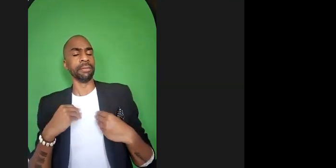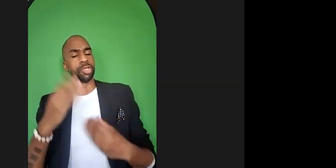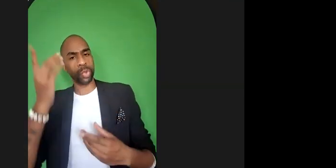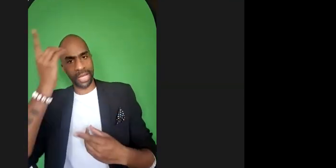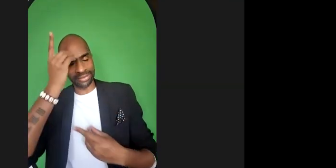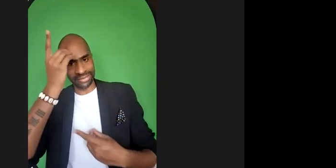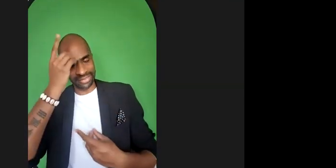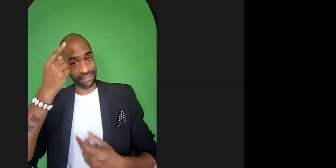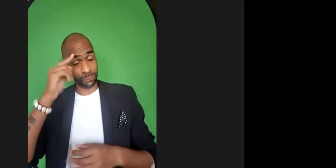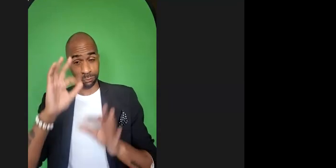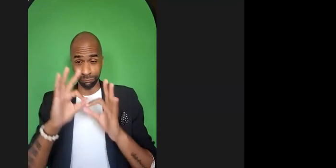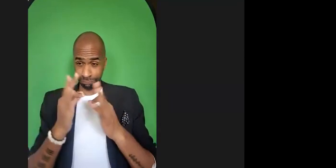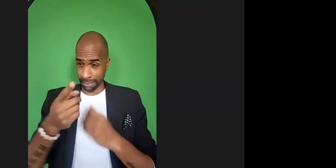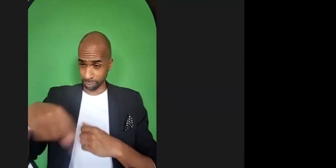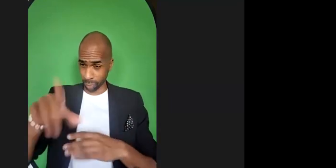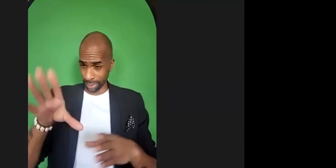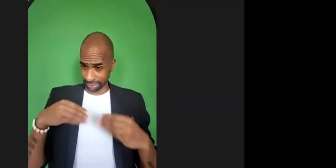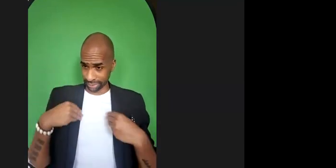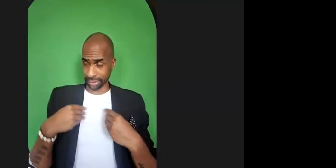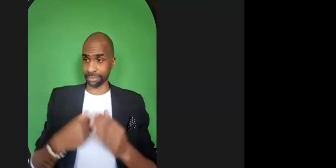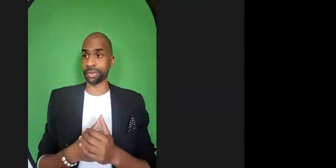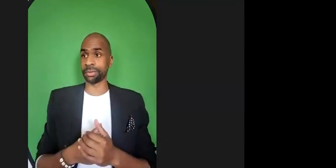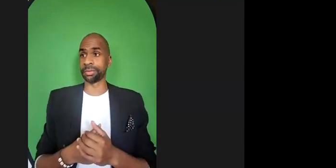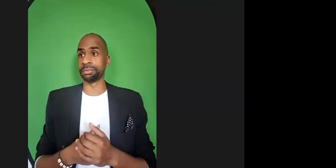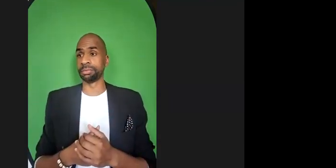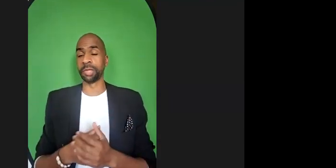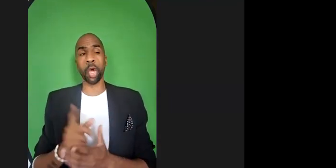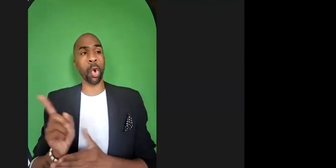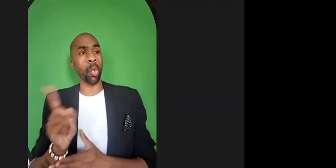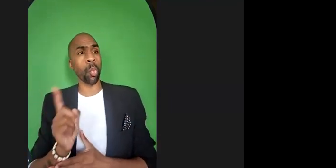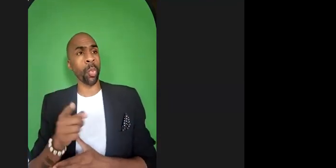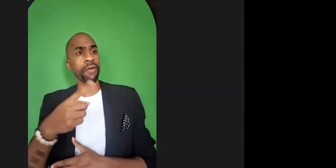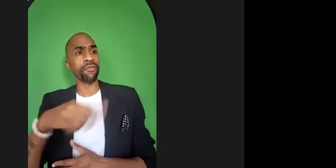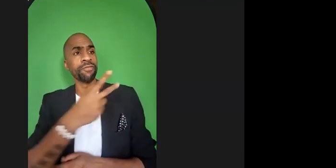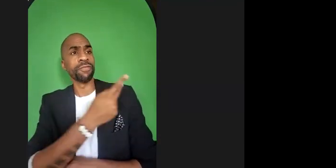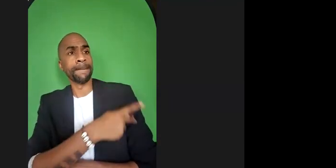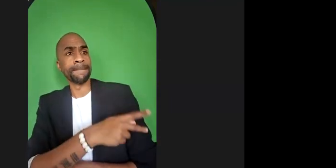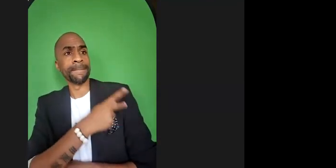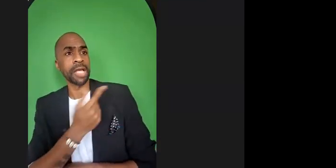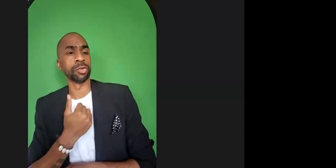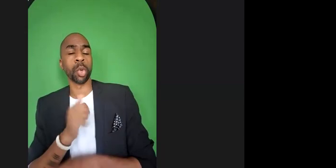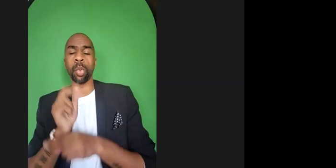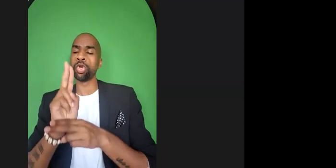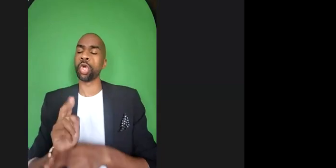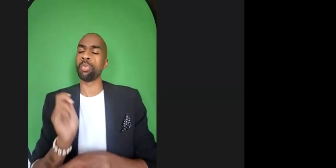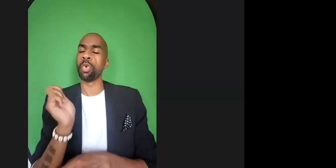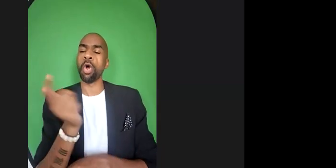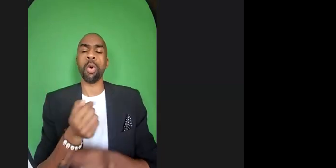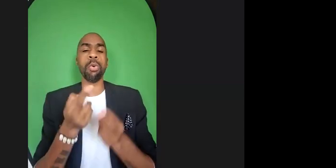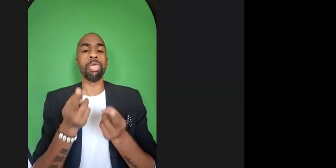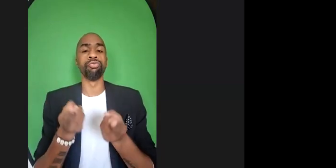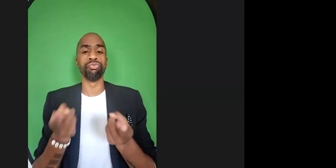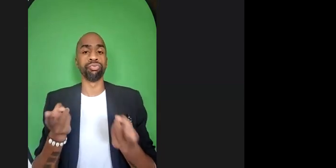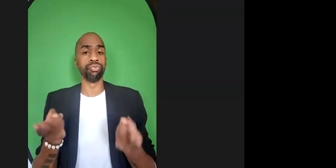So wherever individuals are that have this diagnosis, tap into all the resources you can and encourage